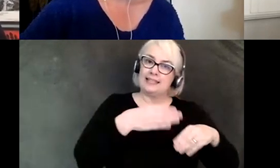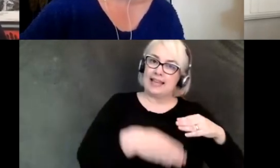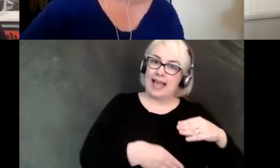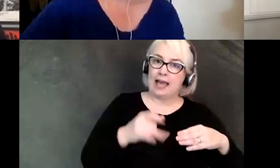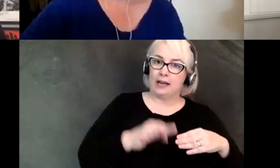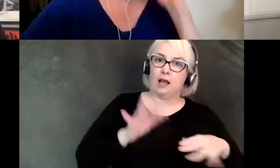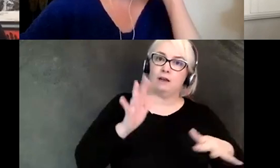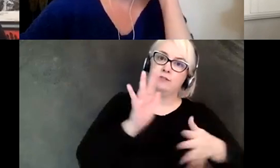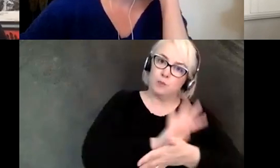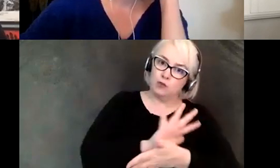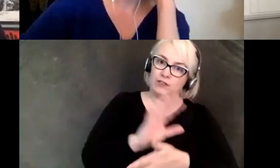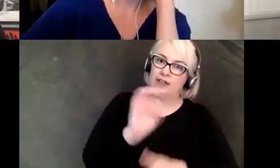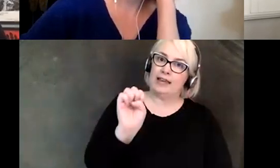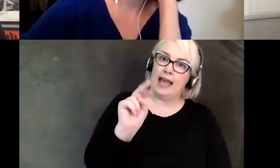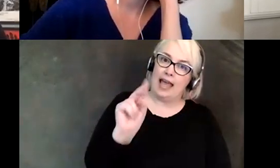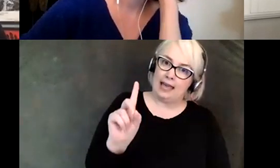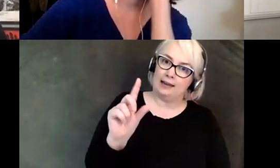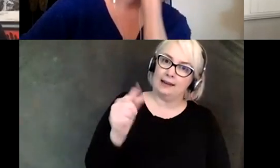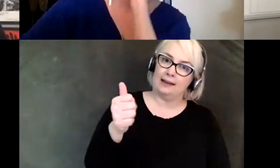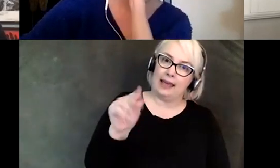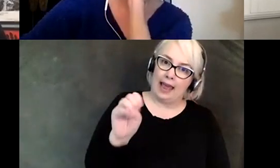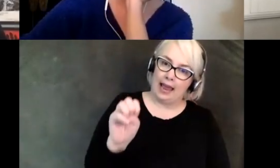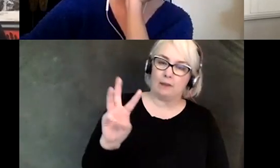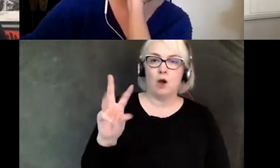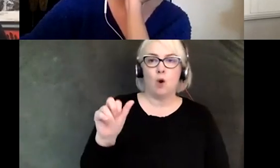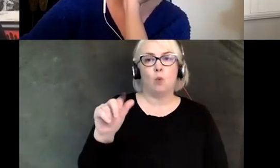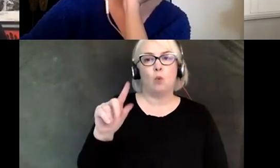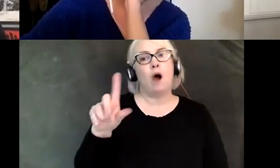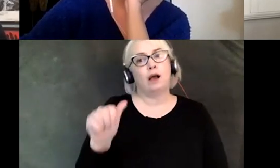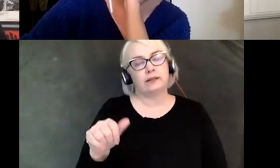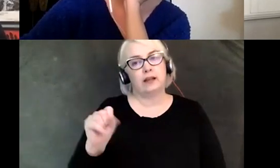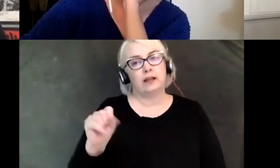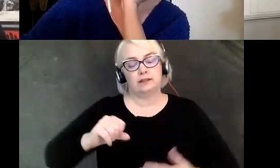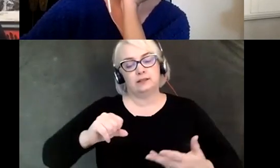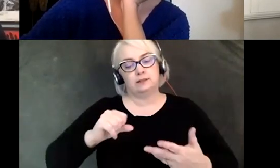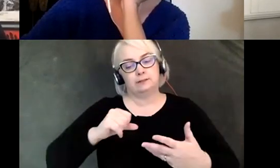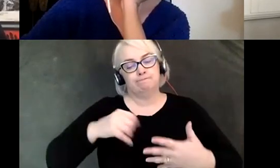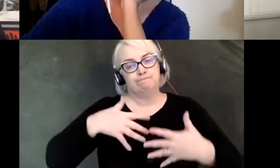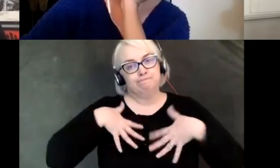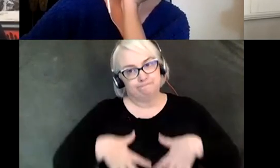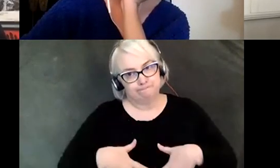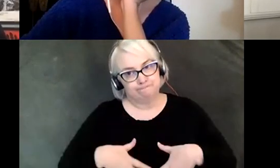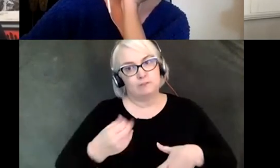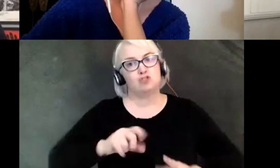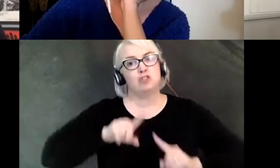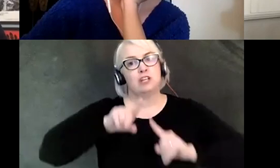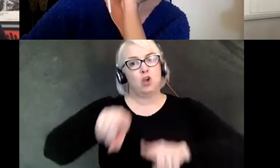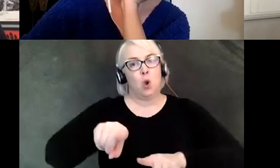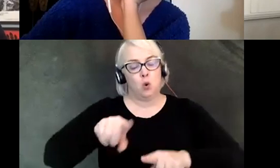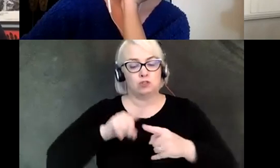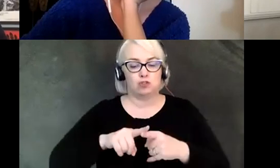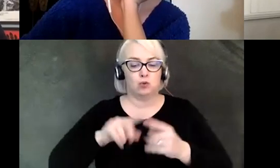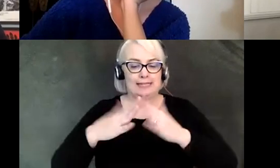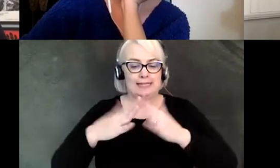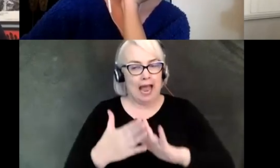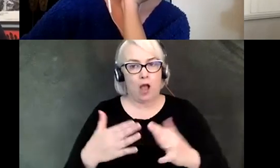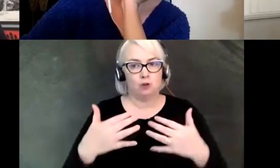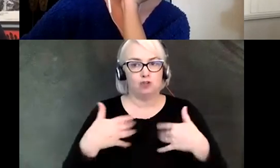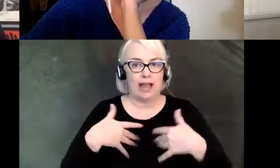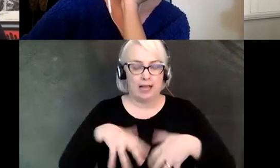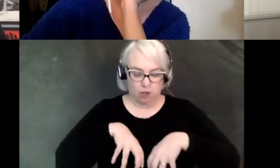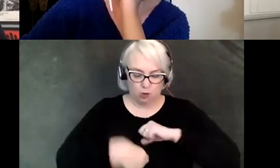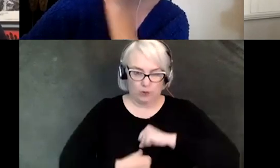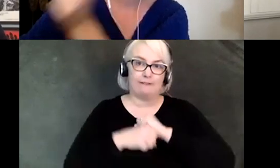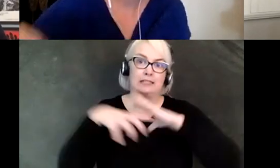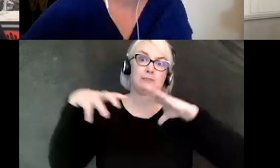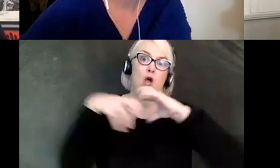pretty bummed. And she's goes to this town and like has a grief explosion and creates a false reality. There's no tension in that. So, so part of